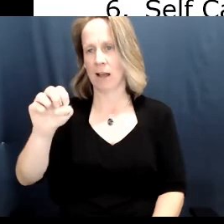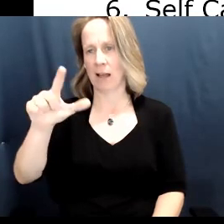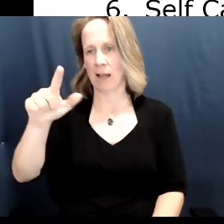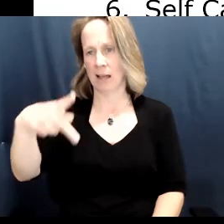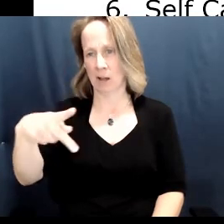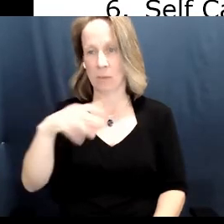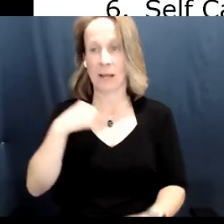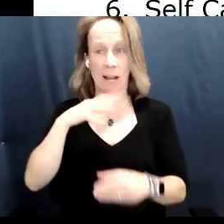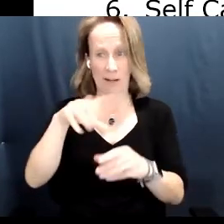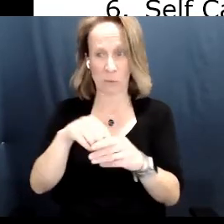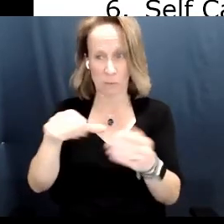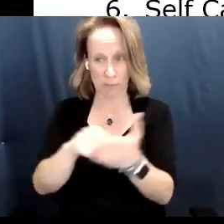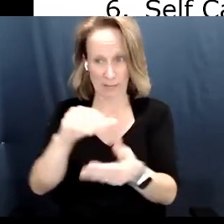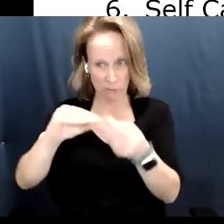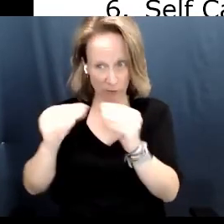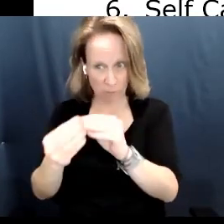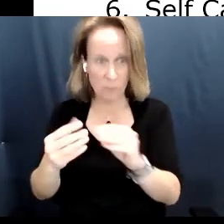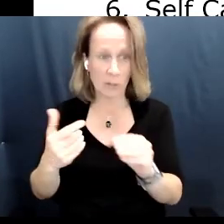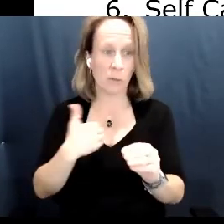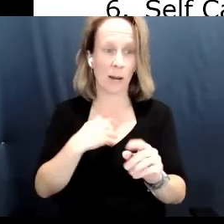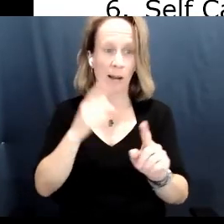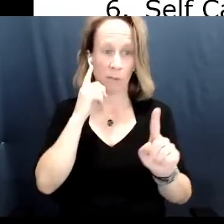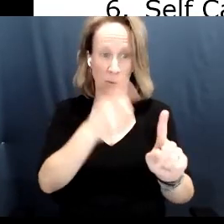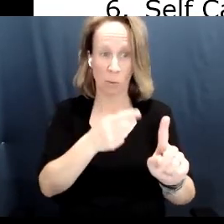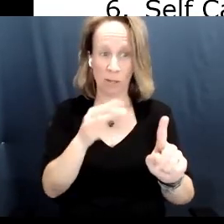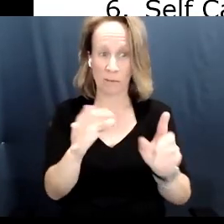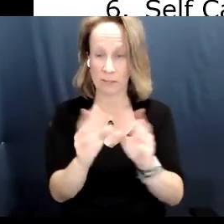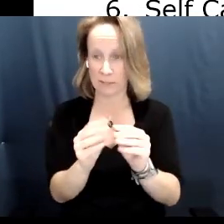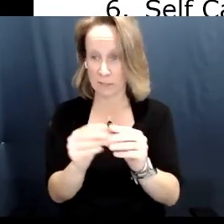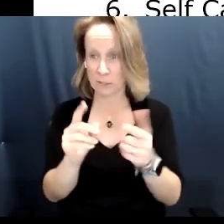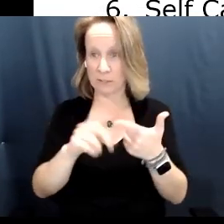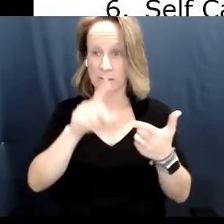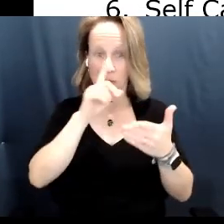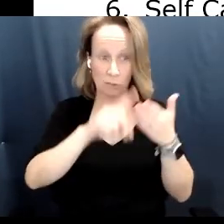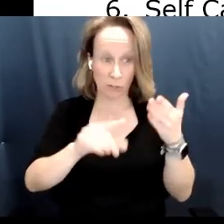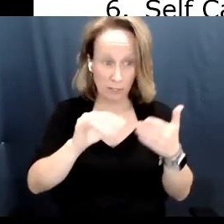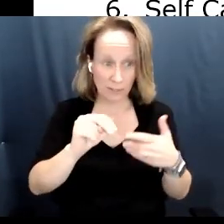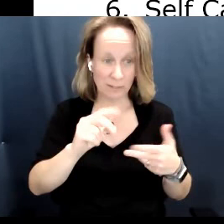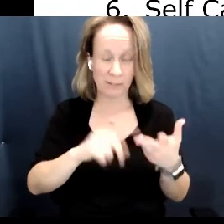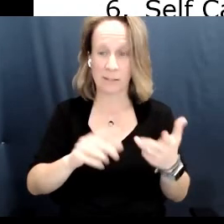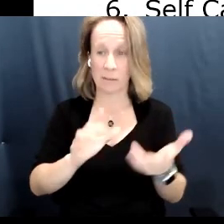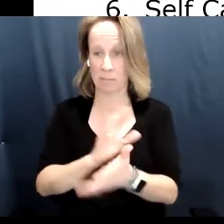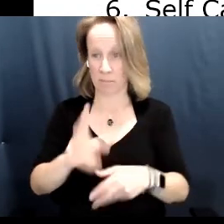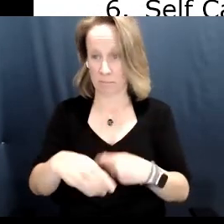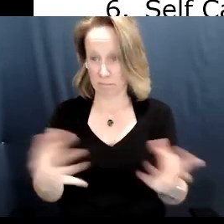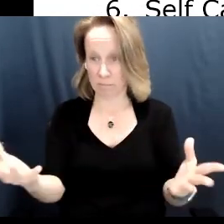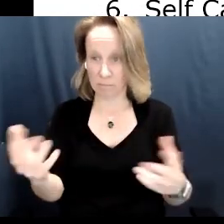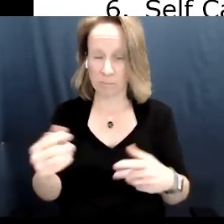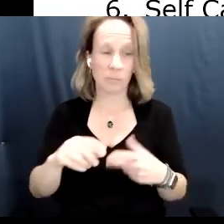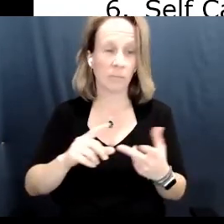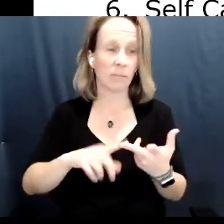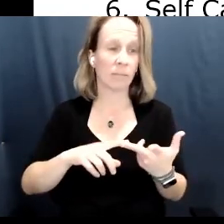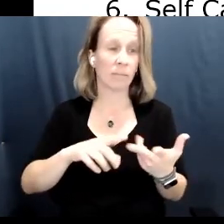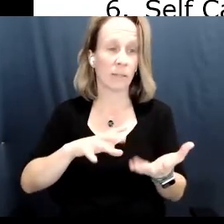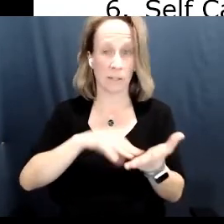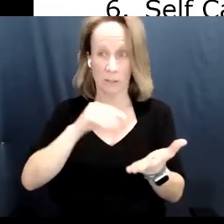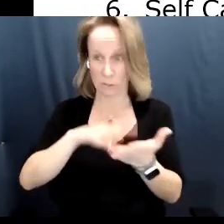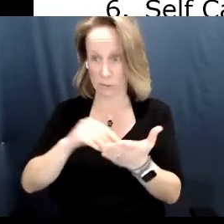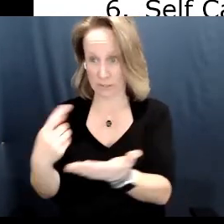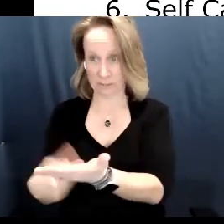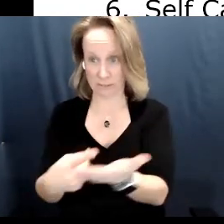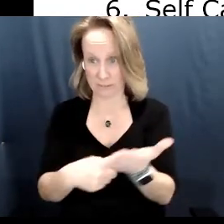So we have the goal of the session, check-in, handouts, learning and discussion,